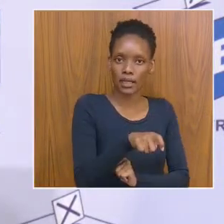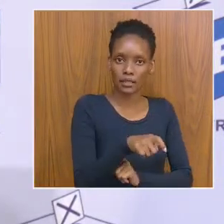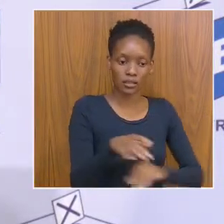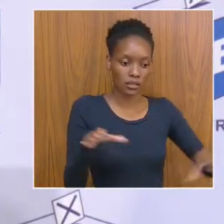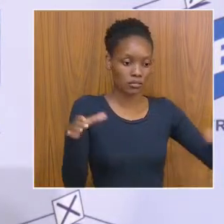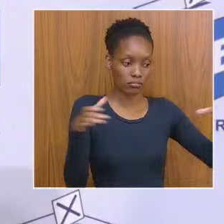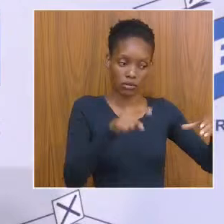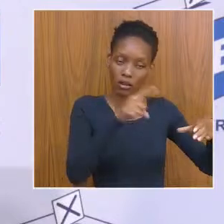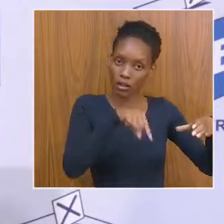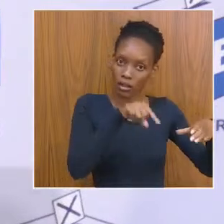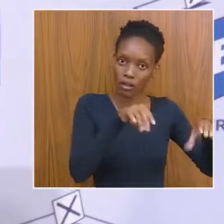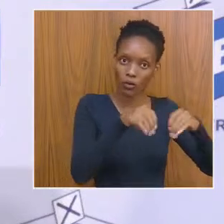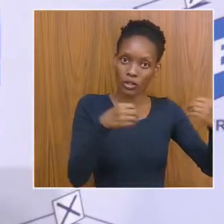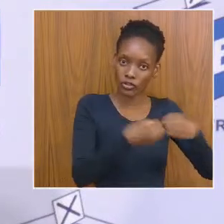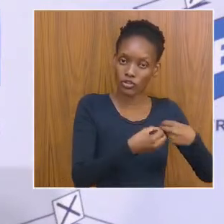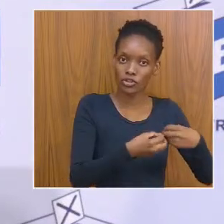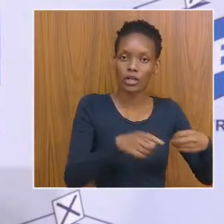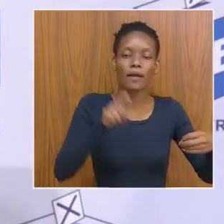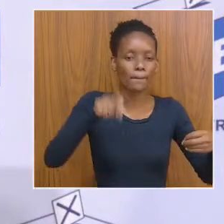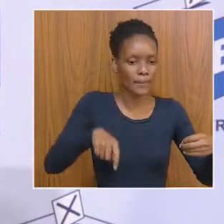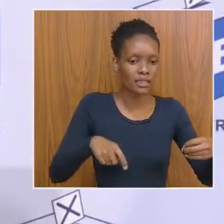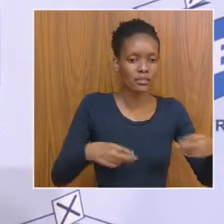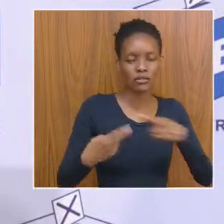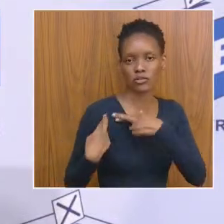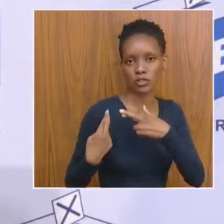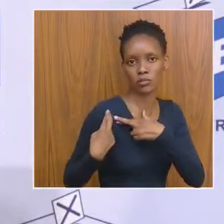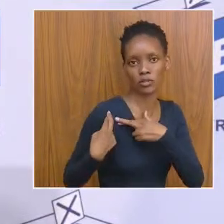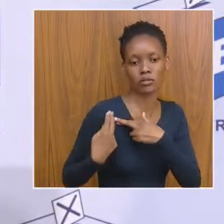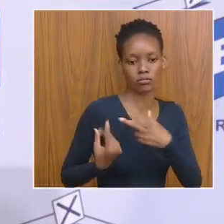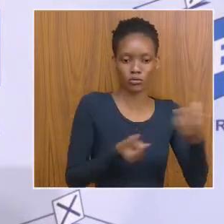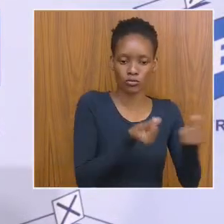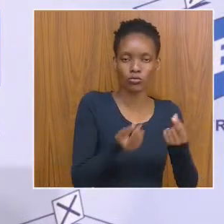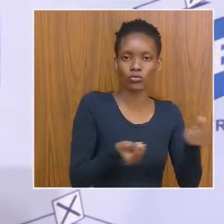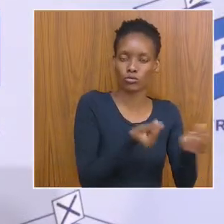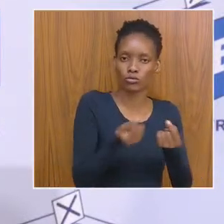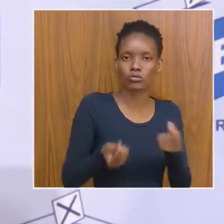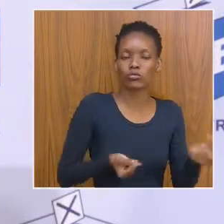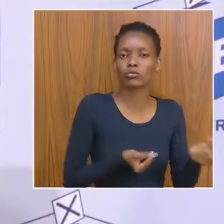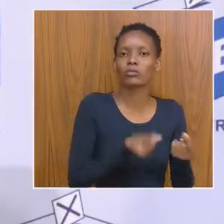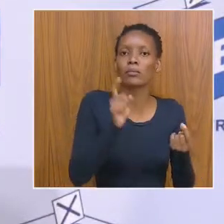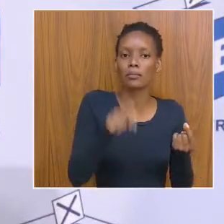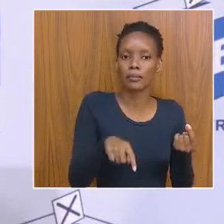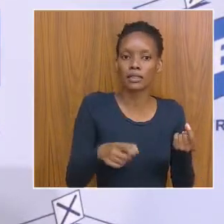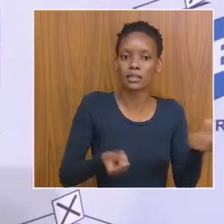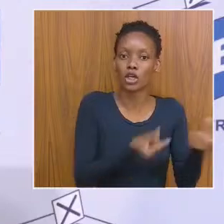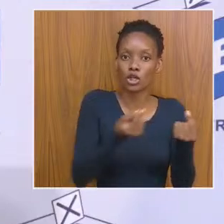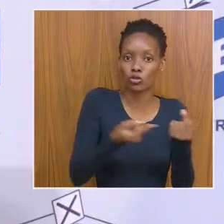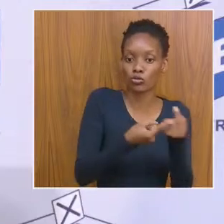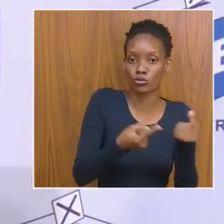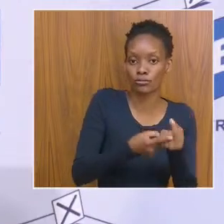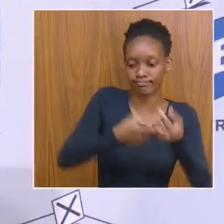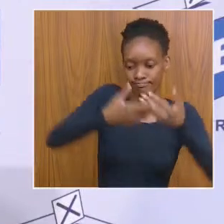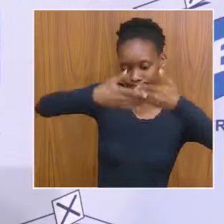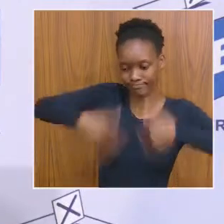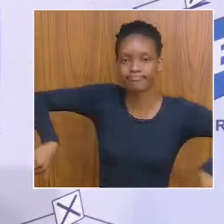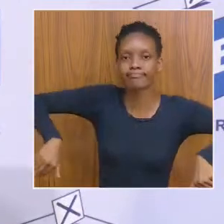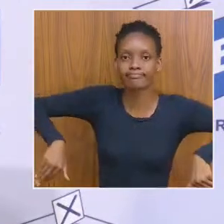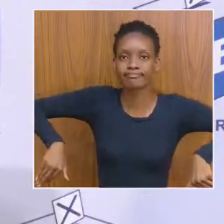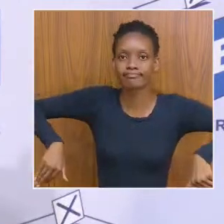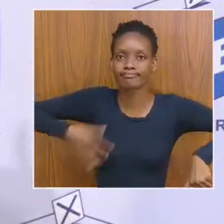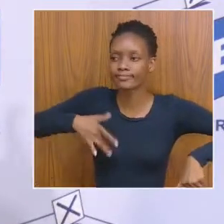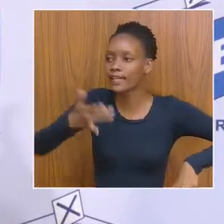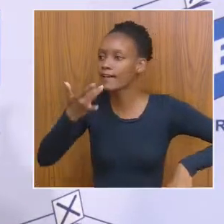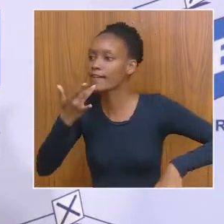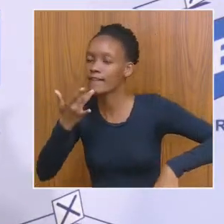must undertake those duties in a manner that is impartial. In other words, do not